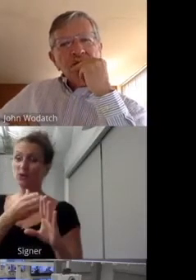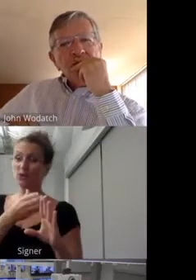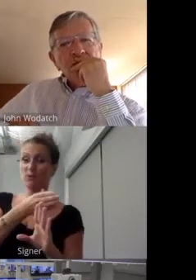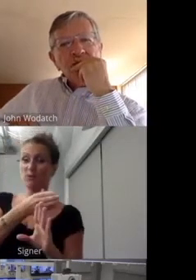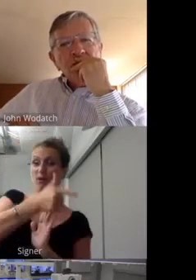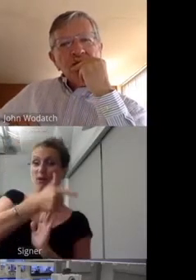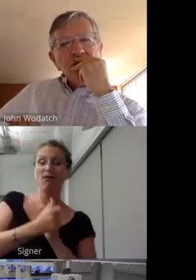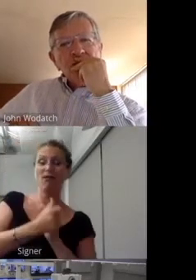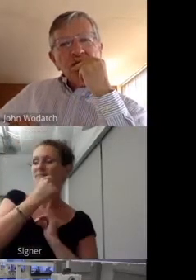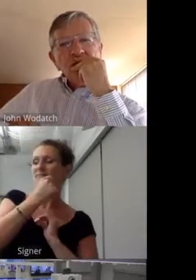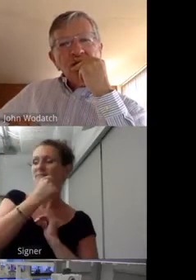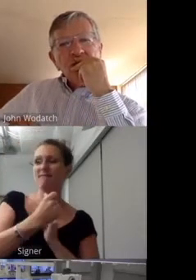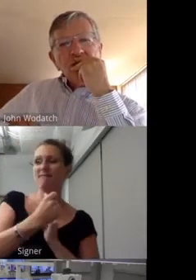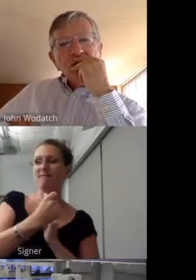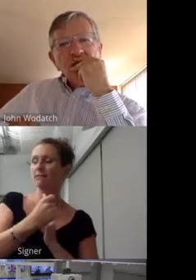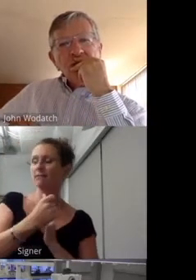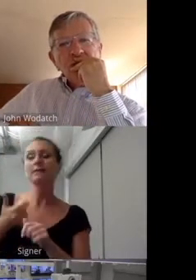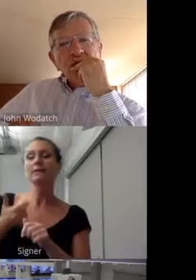measures. So again,